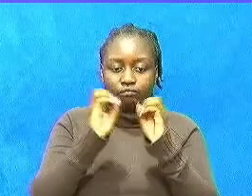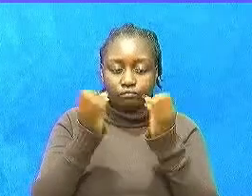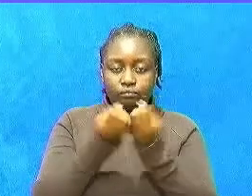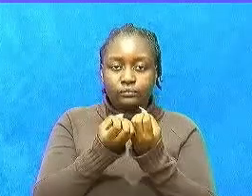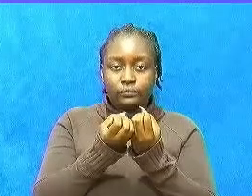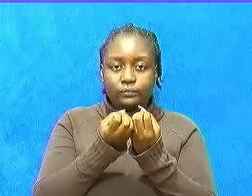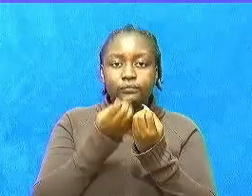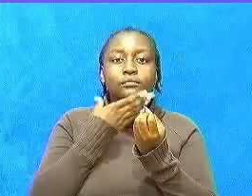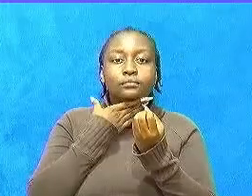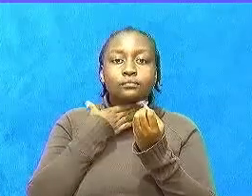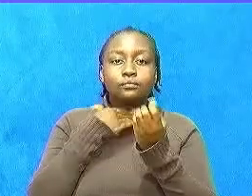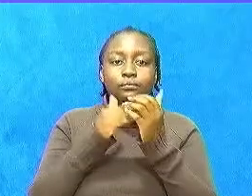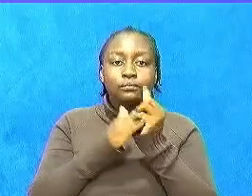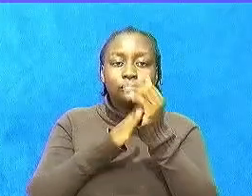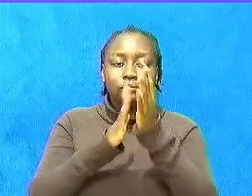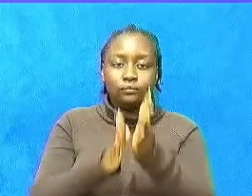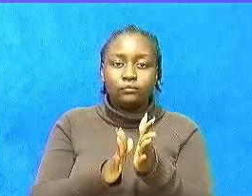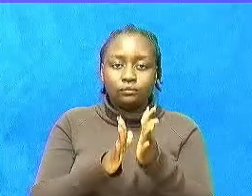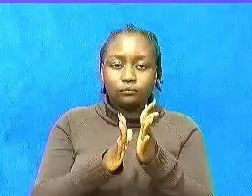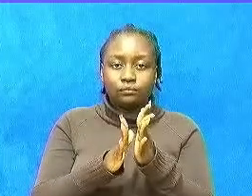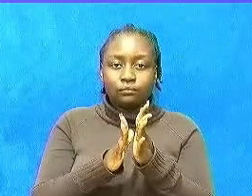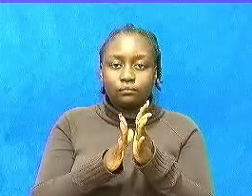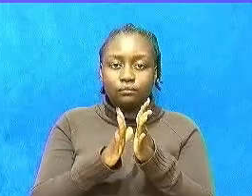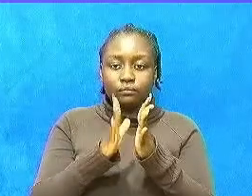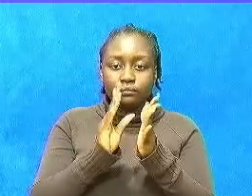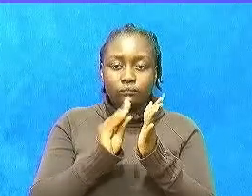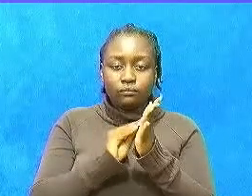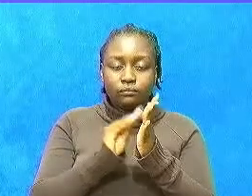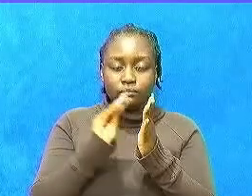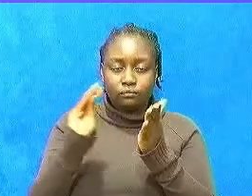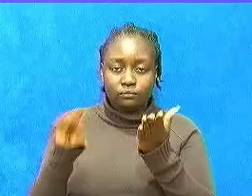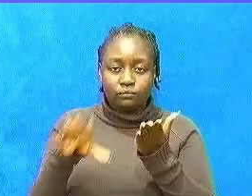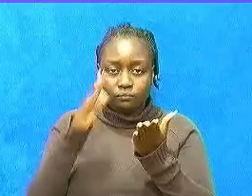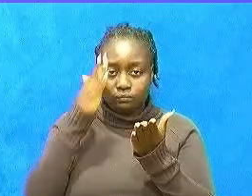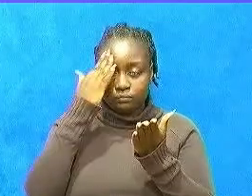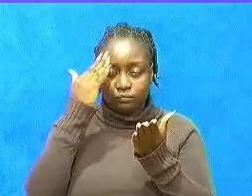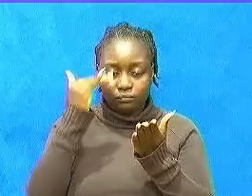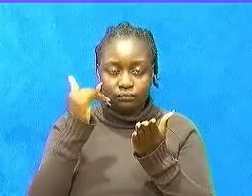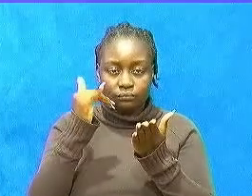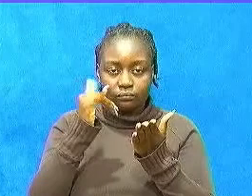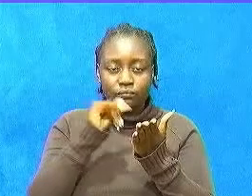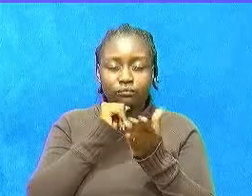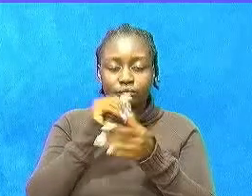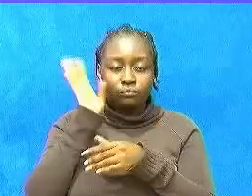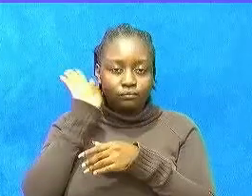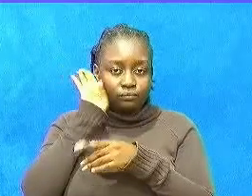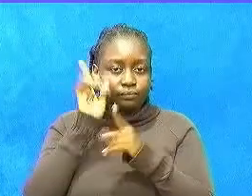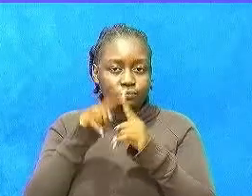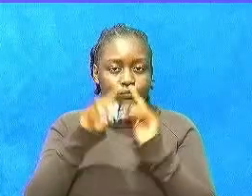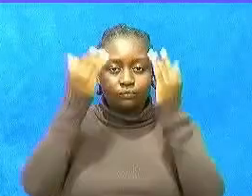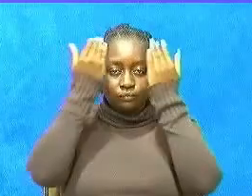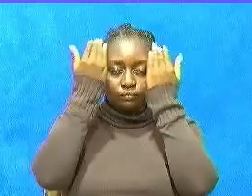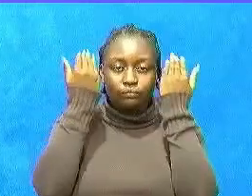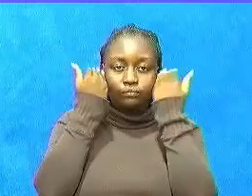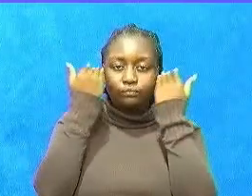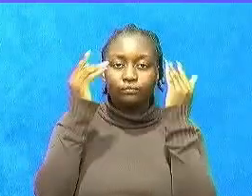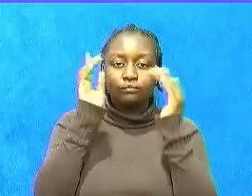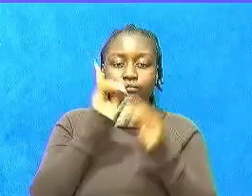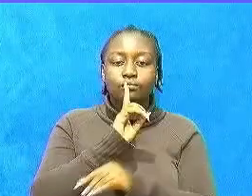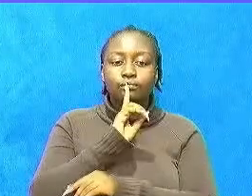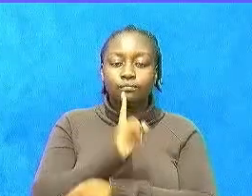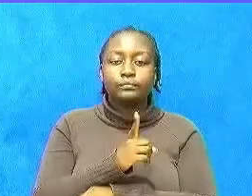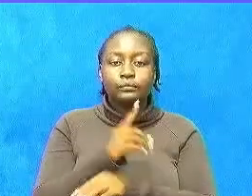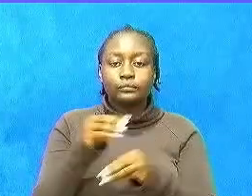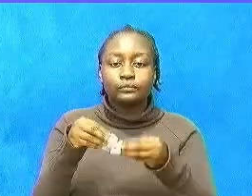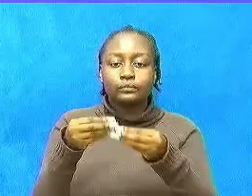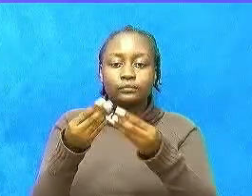that is David Bargoria, suspended for, or rather taking action against for, of course, not heeding to the court orders,